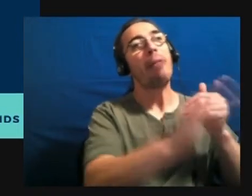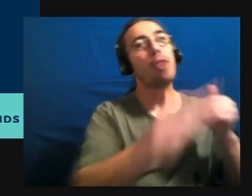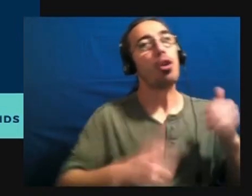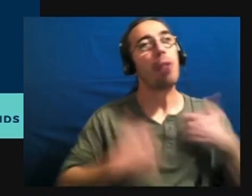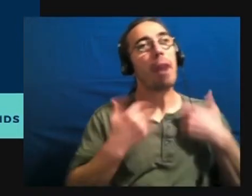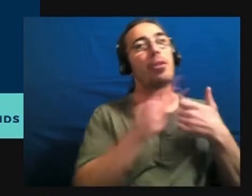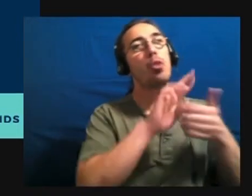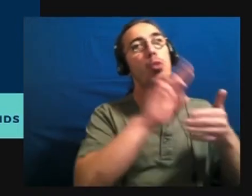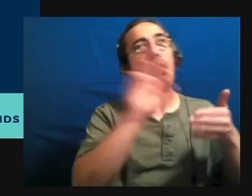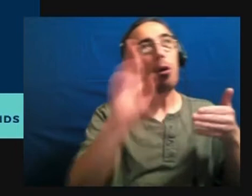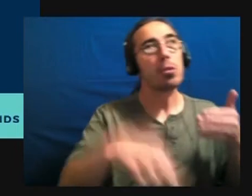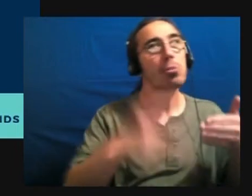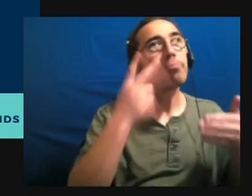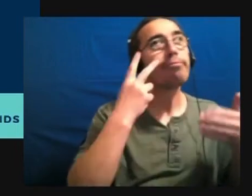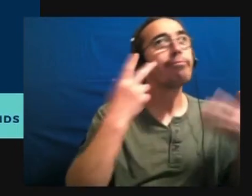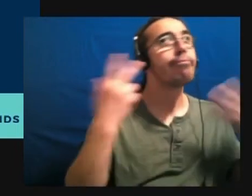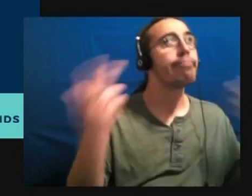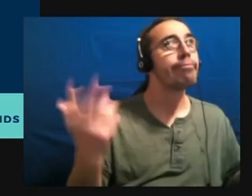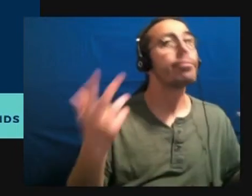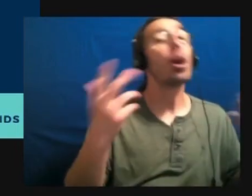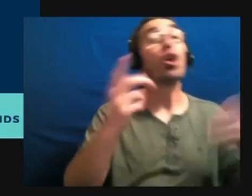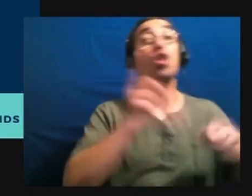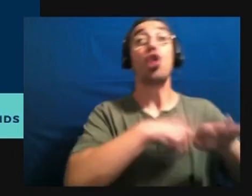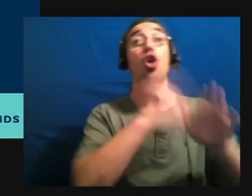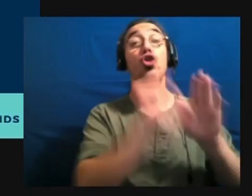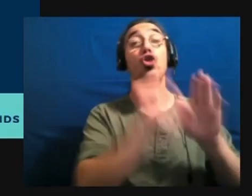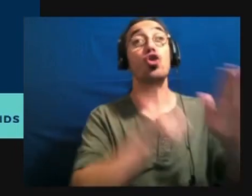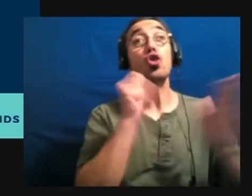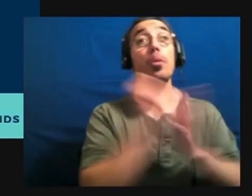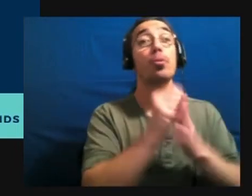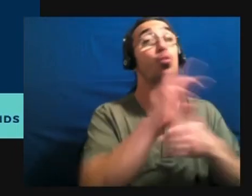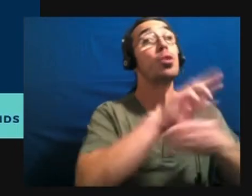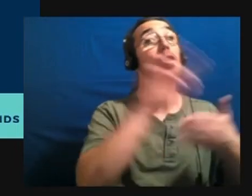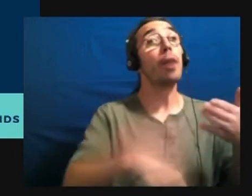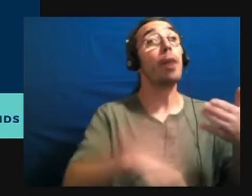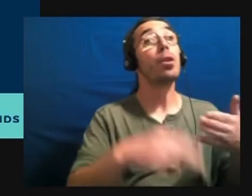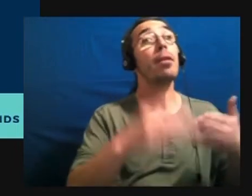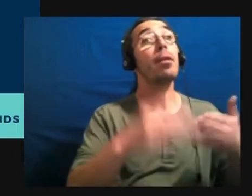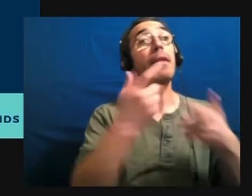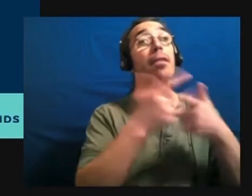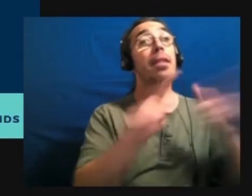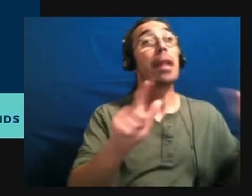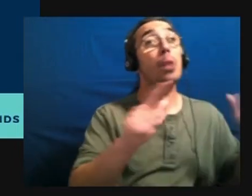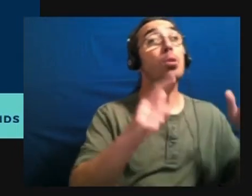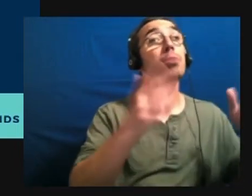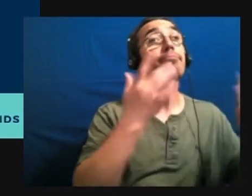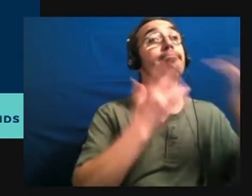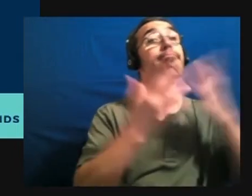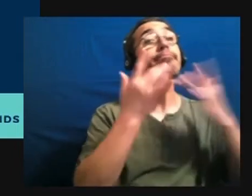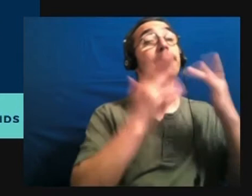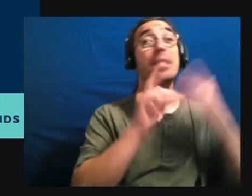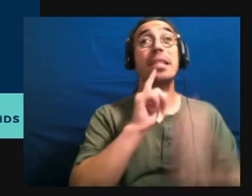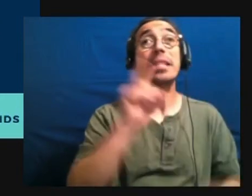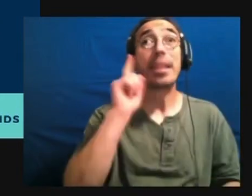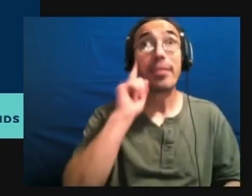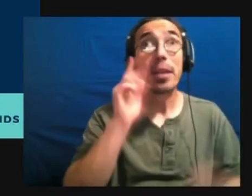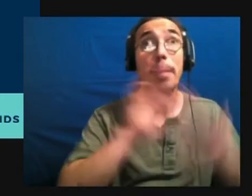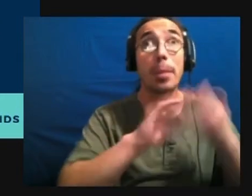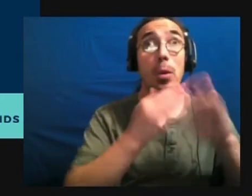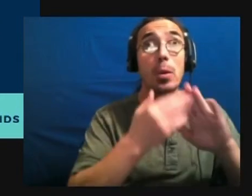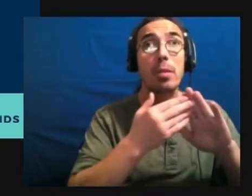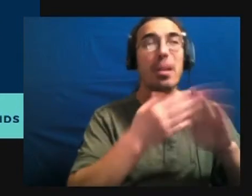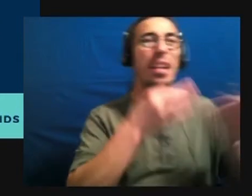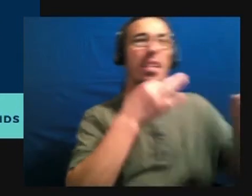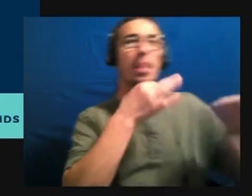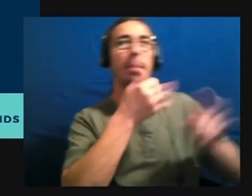And the long-term outcomes of language deprivation in the deaf community have been described as a lot